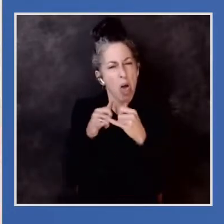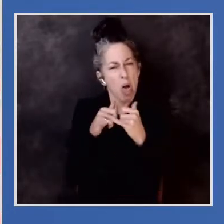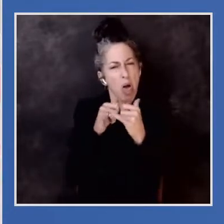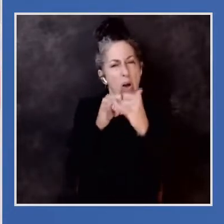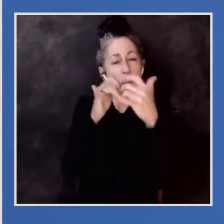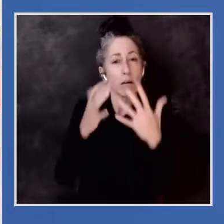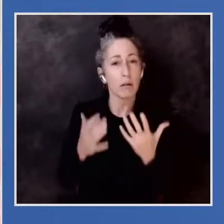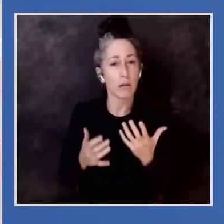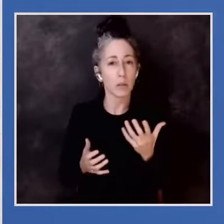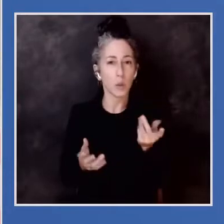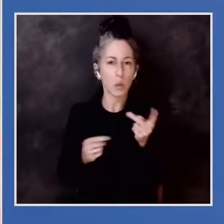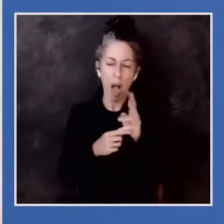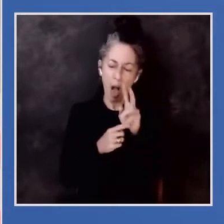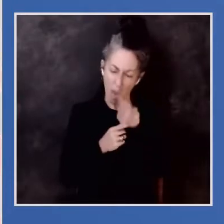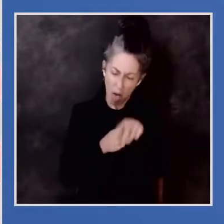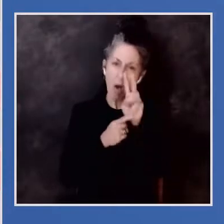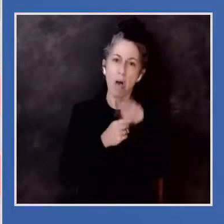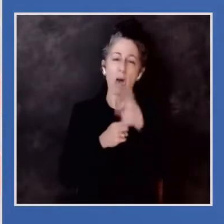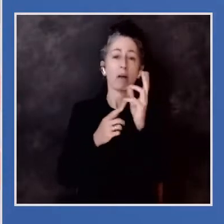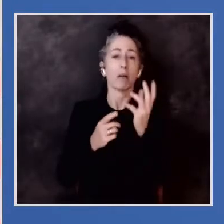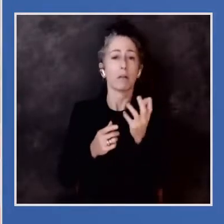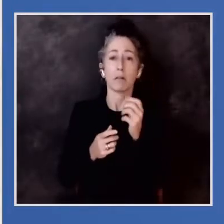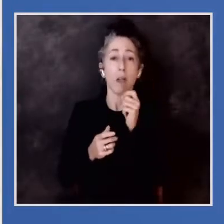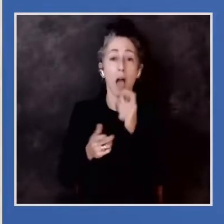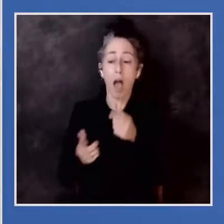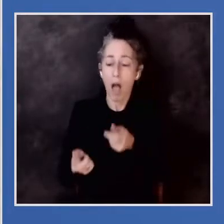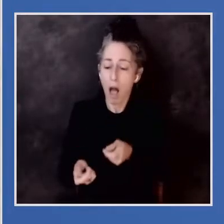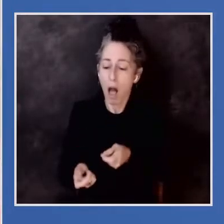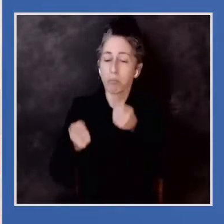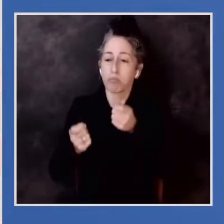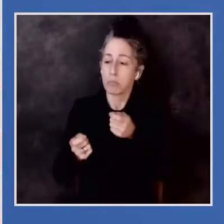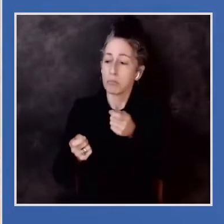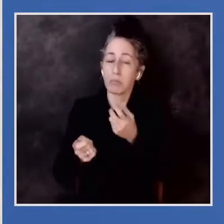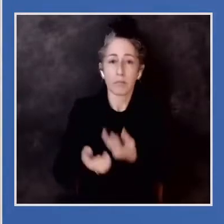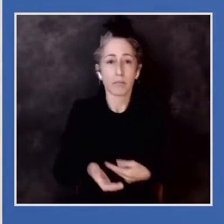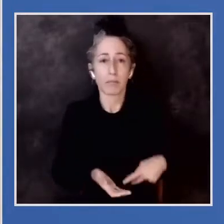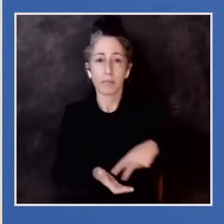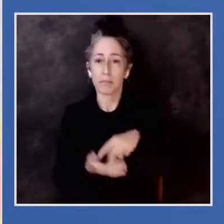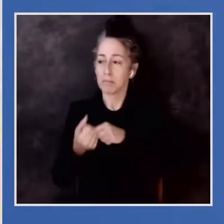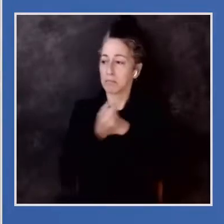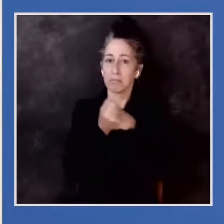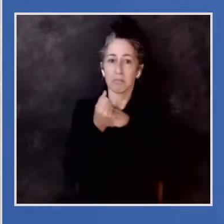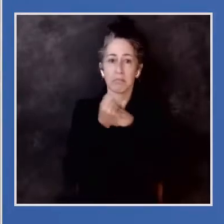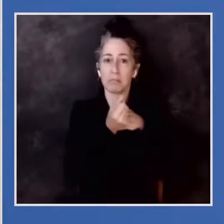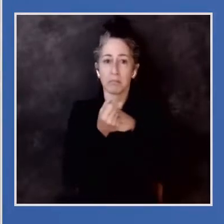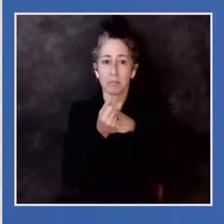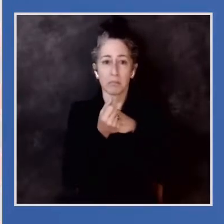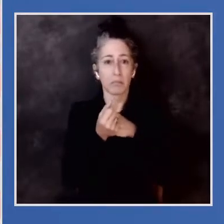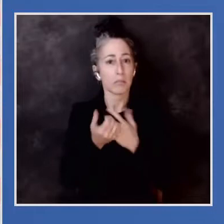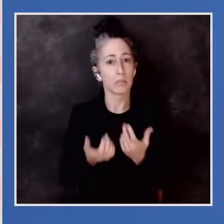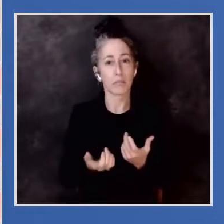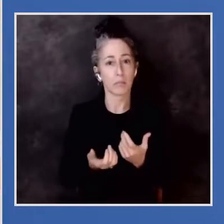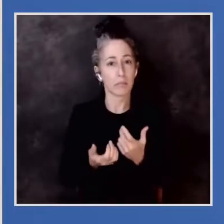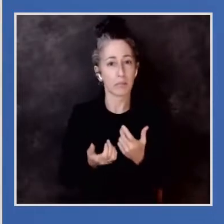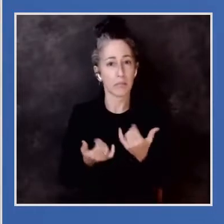denigrating others than lifting them up. The divisions in our nation are getting wider.